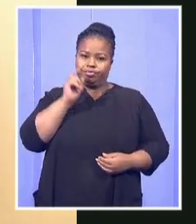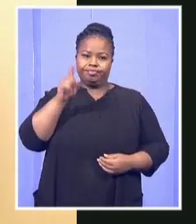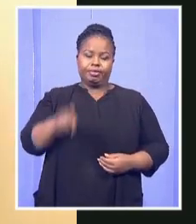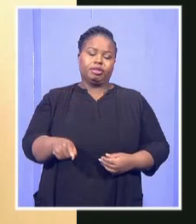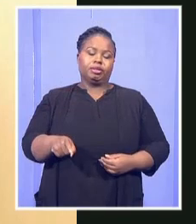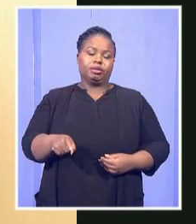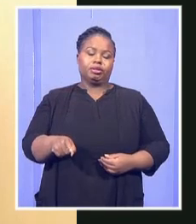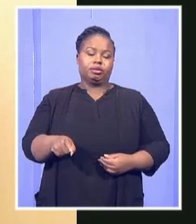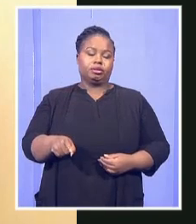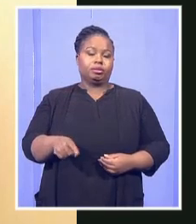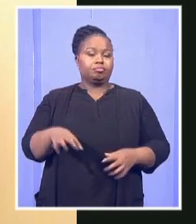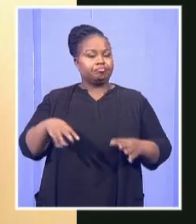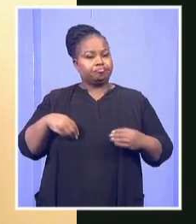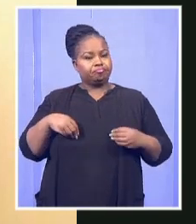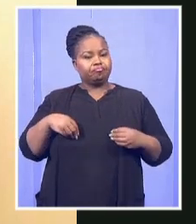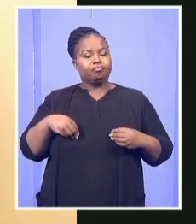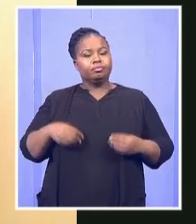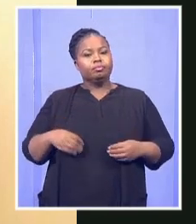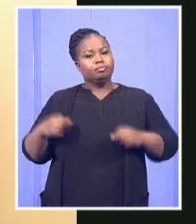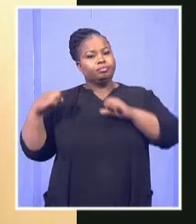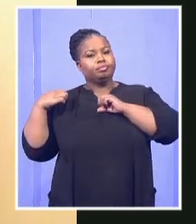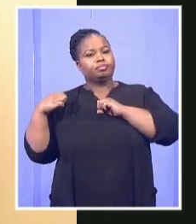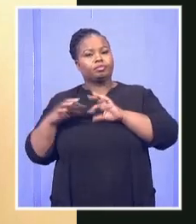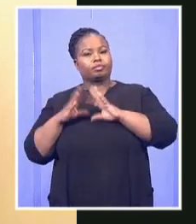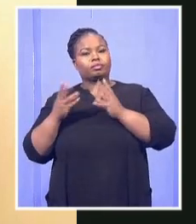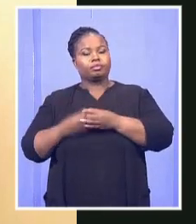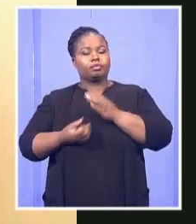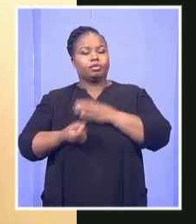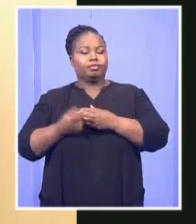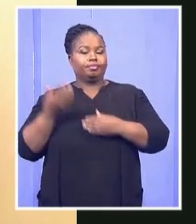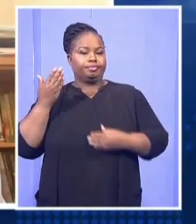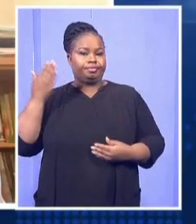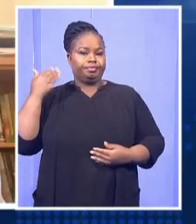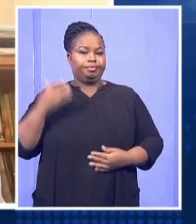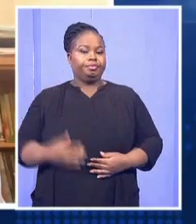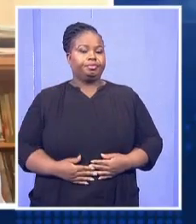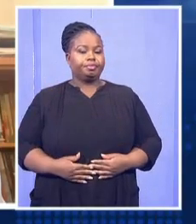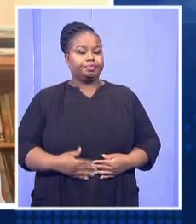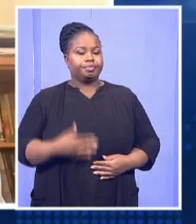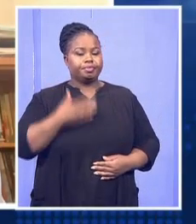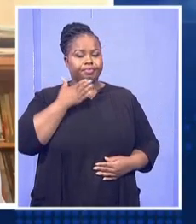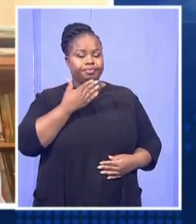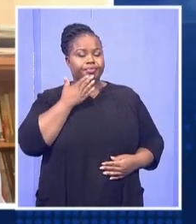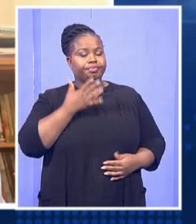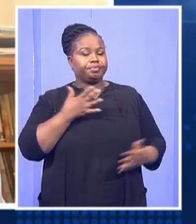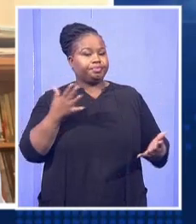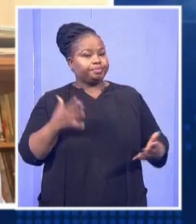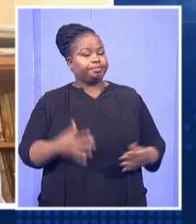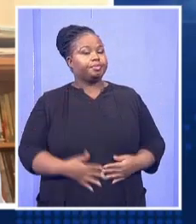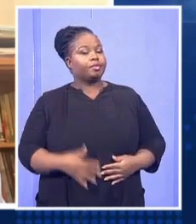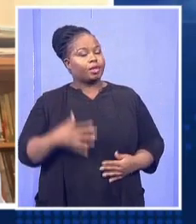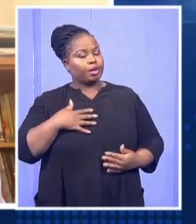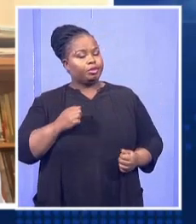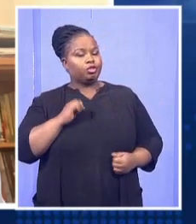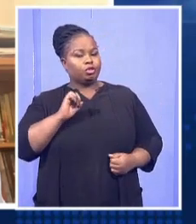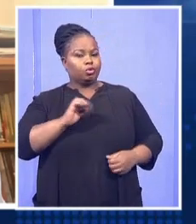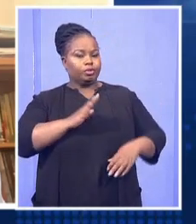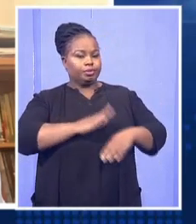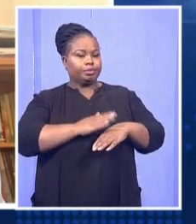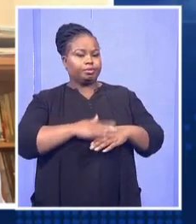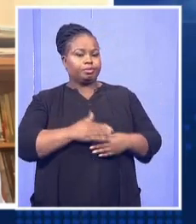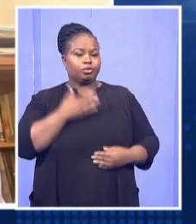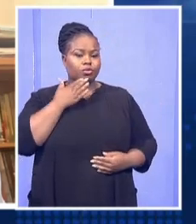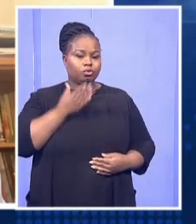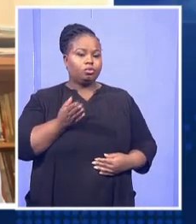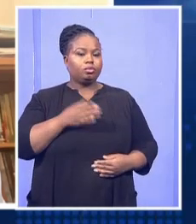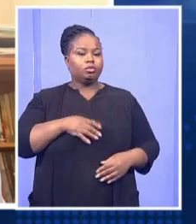he accepts accountability for those actions. Yeah. Well, thank you so much for speaking to us. We really, really do appreciate your time. That there was